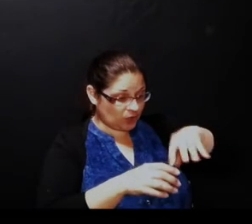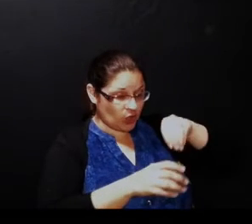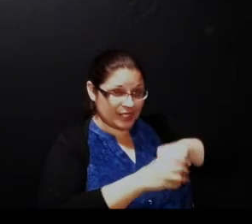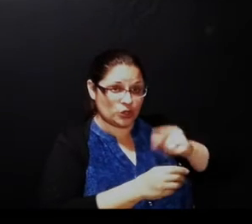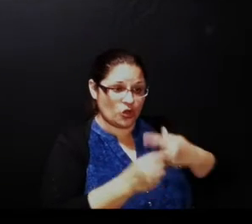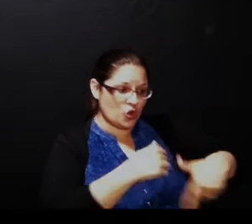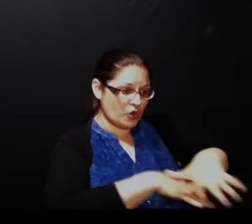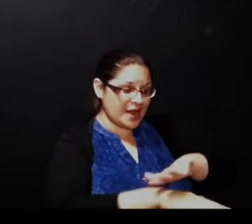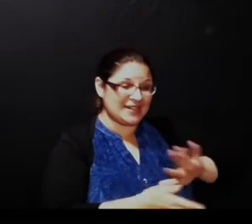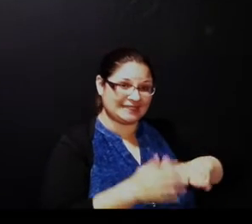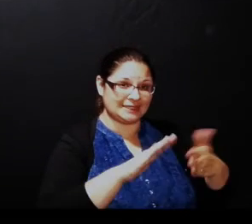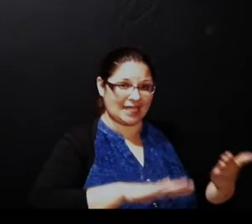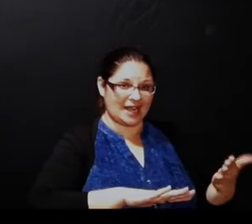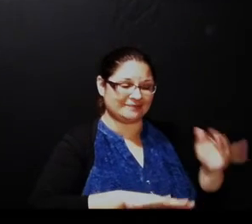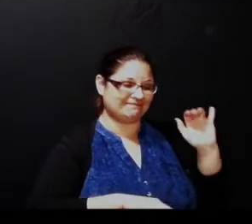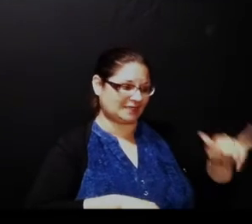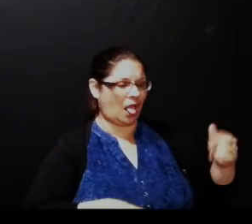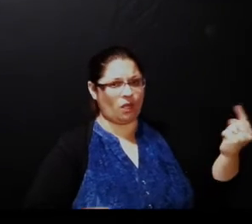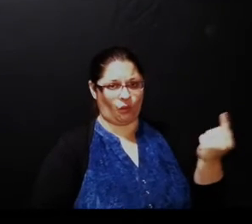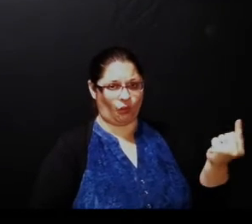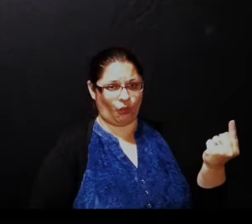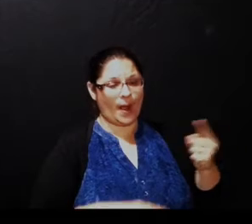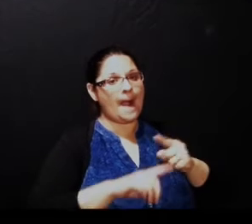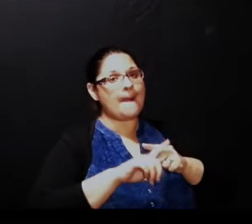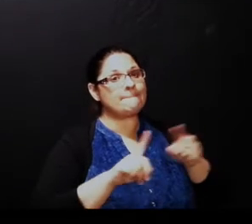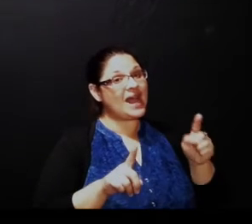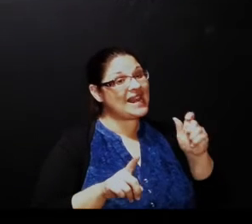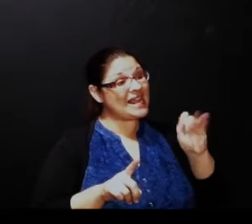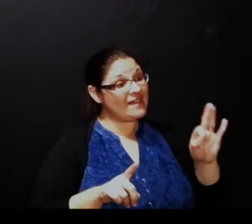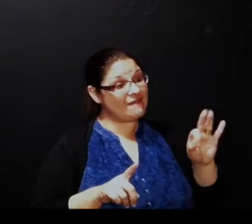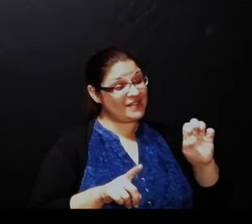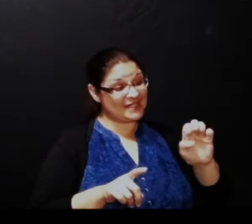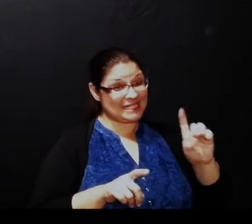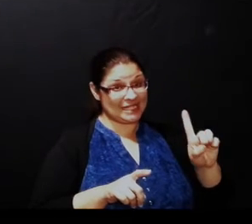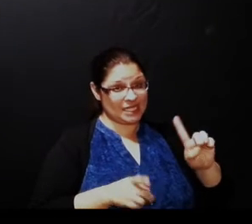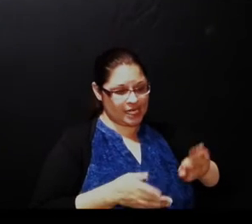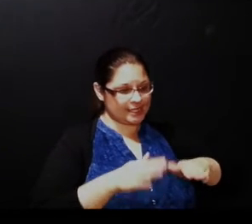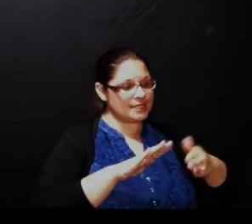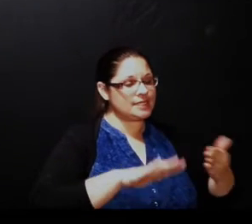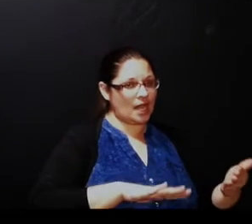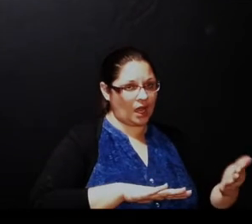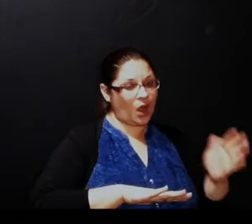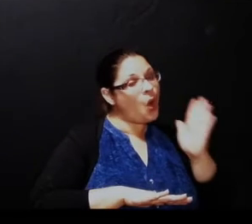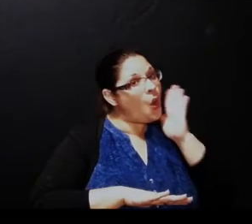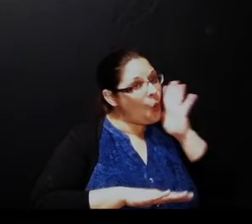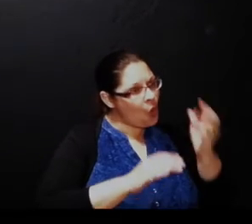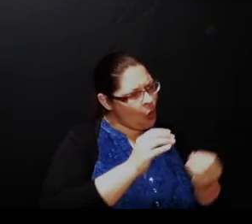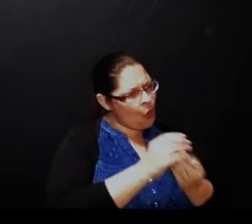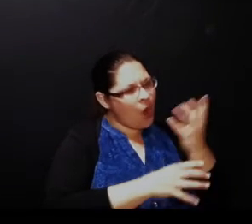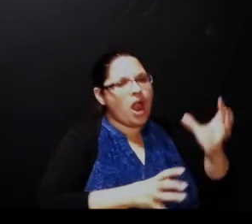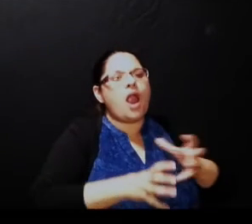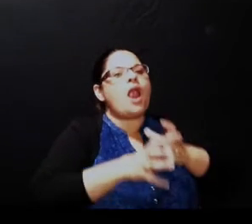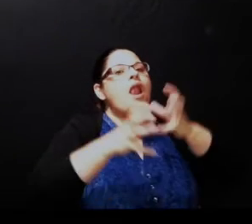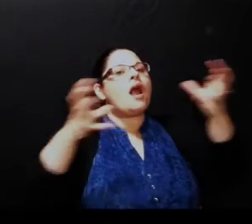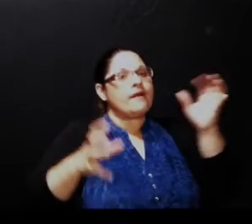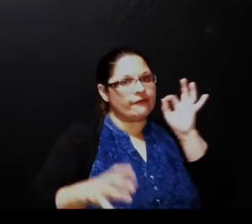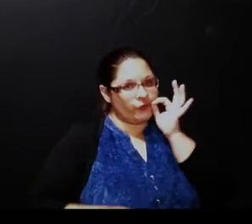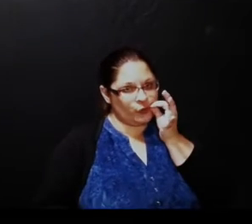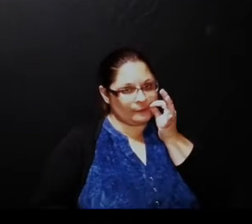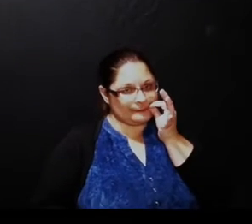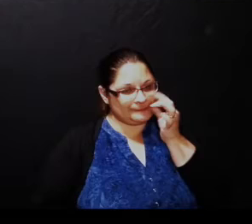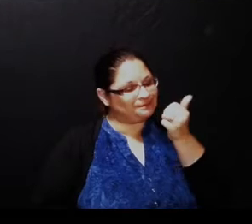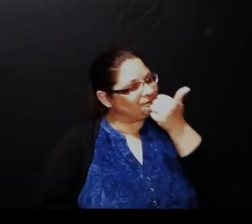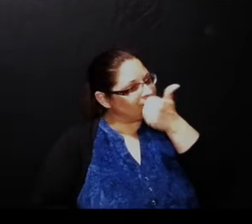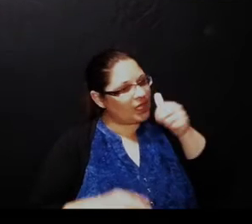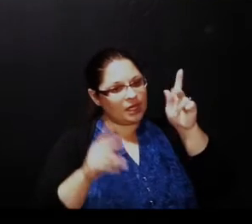alone. But if it die, it bringeth forth much fruit. He that loveth his life shall